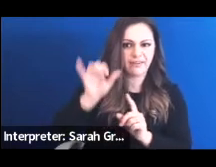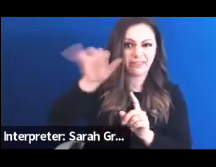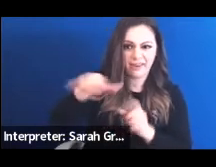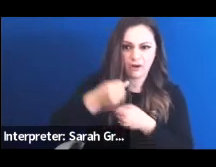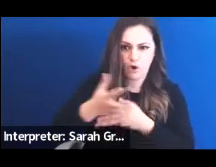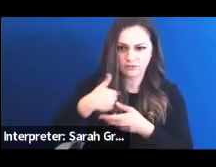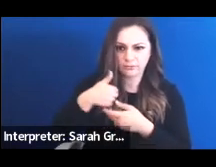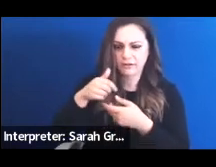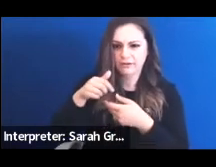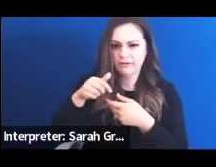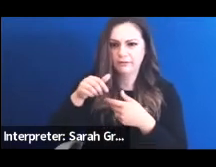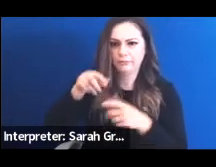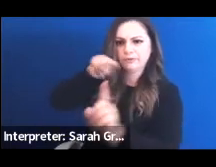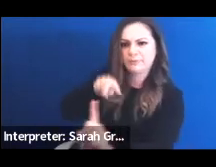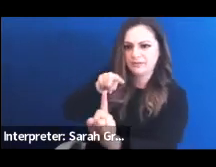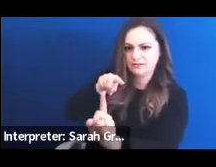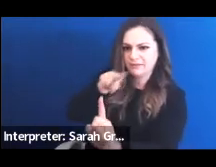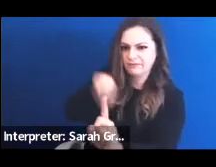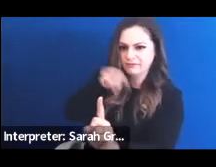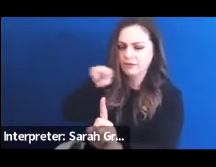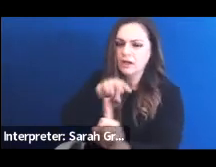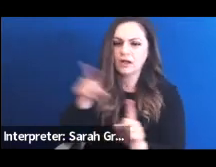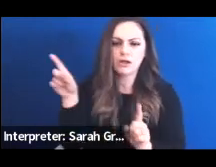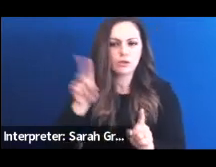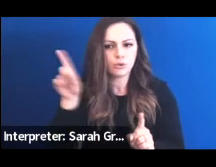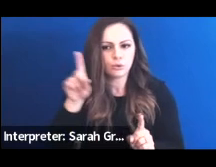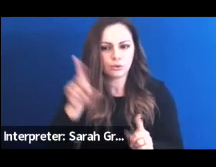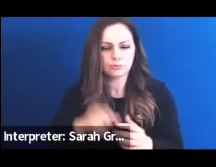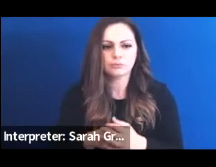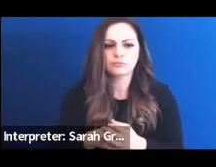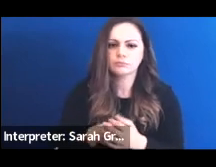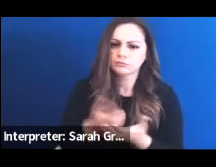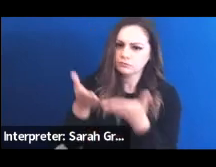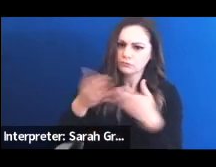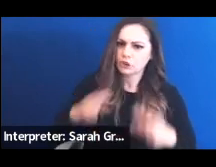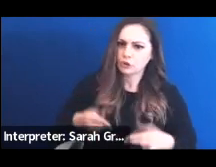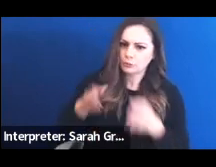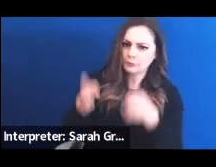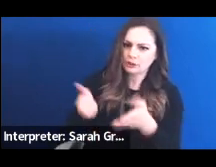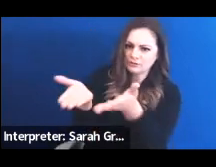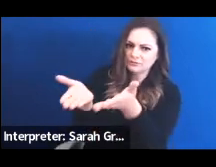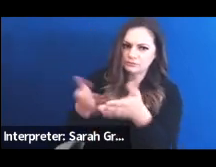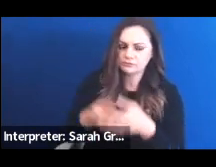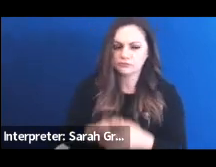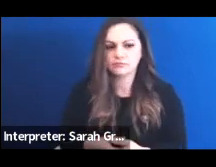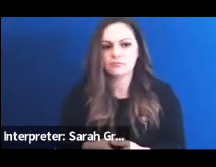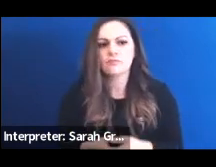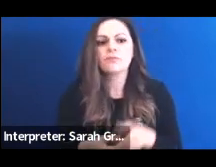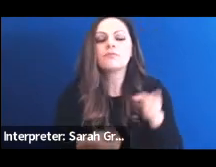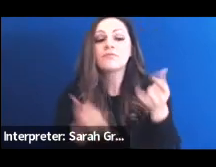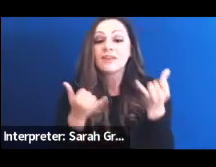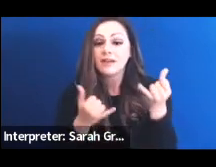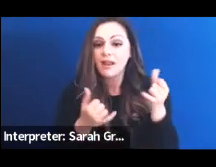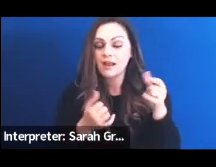Some examples would be, these terms right here on the left are terms that you would